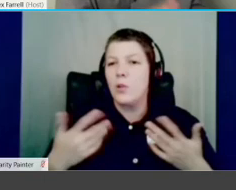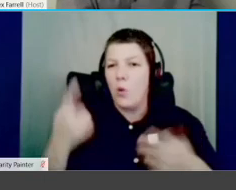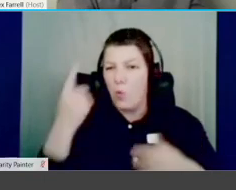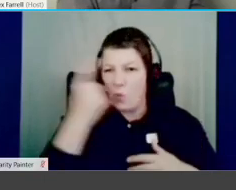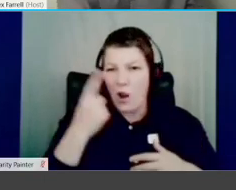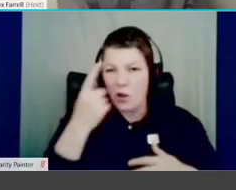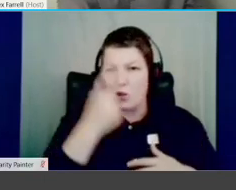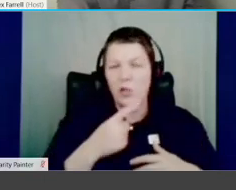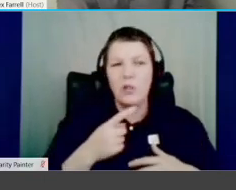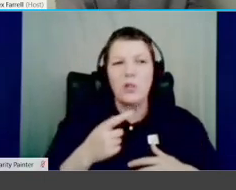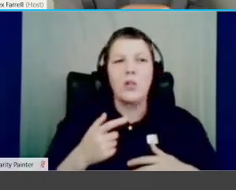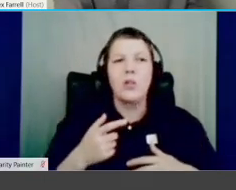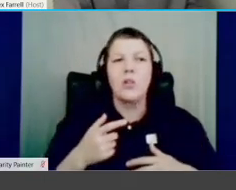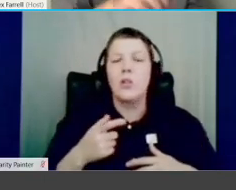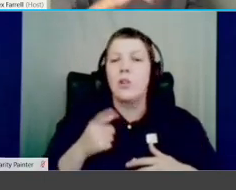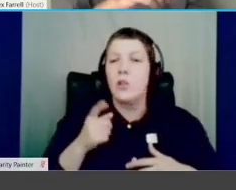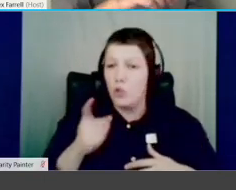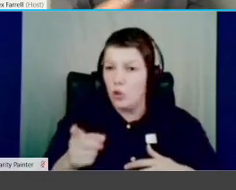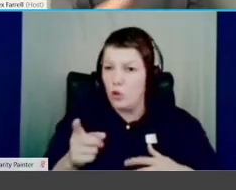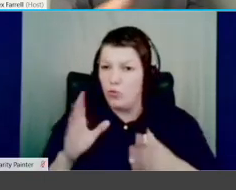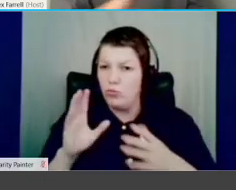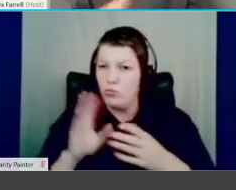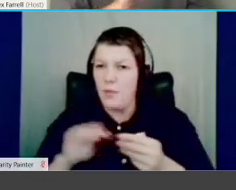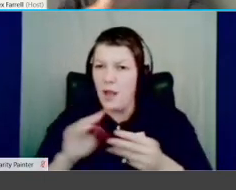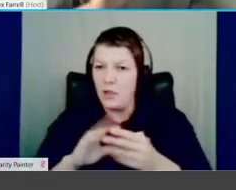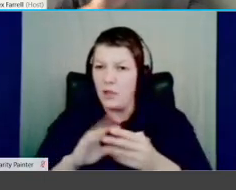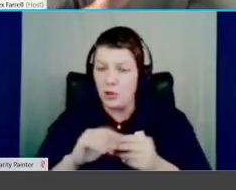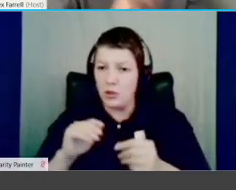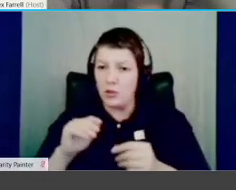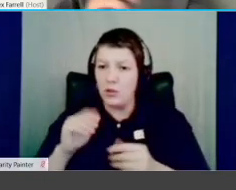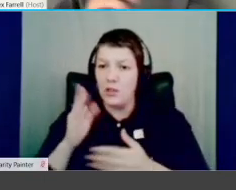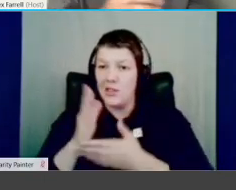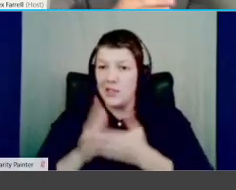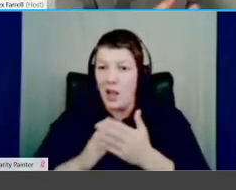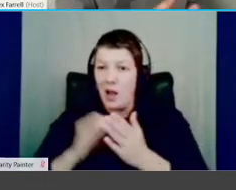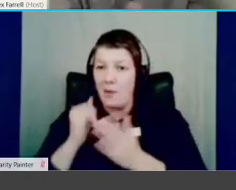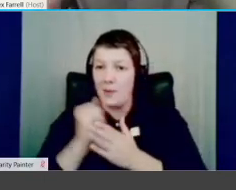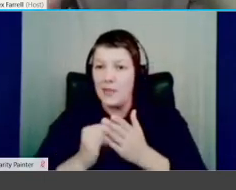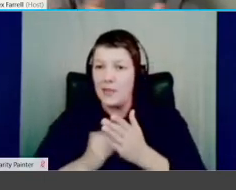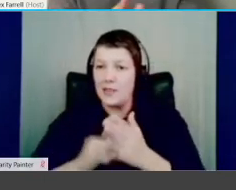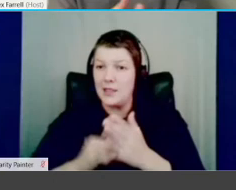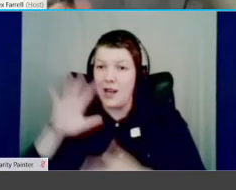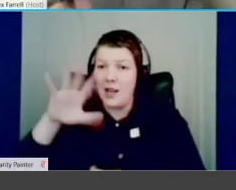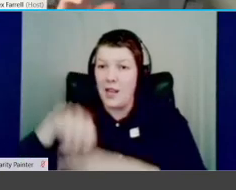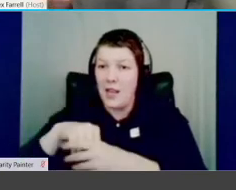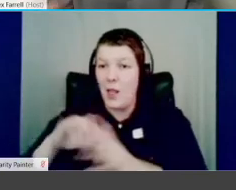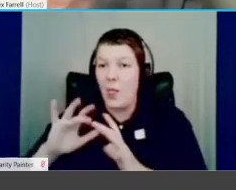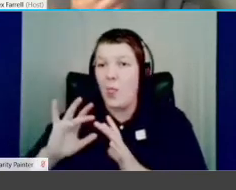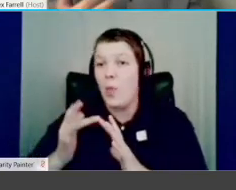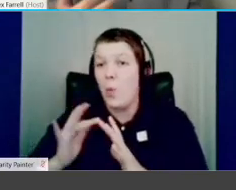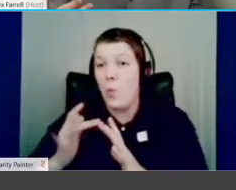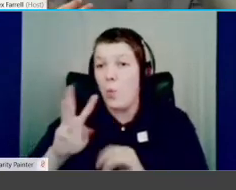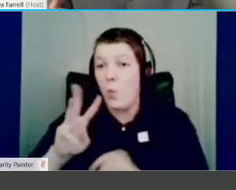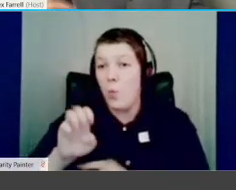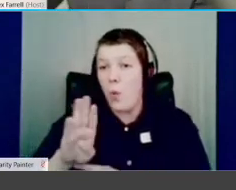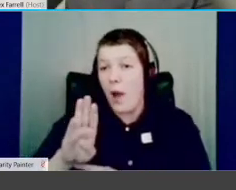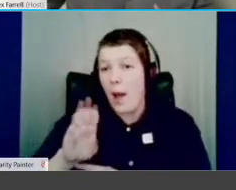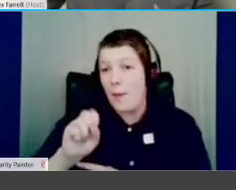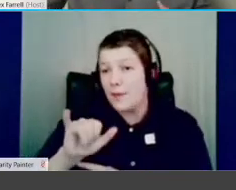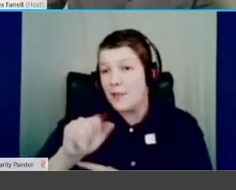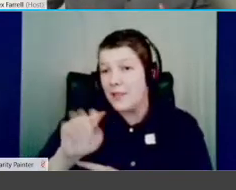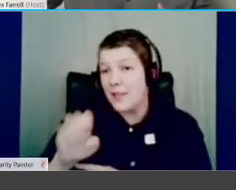into the site itself, versus when does it then transition to a collaborative effort